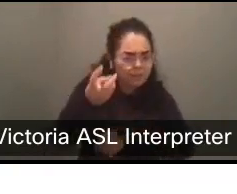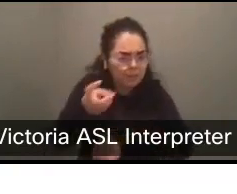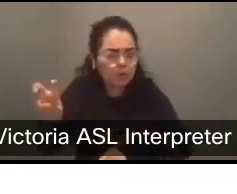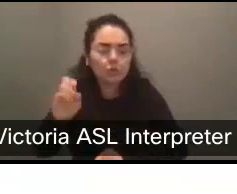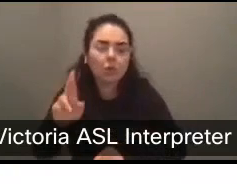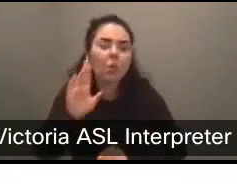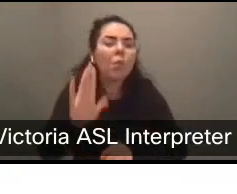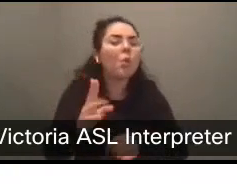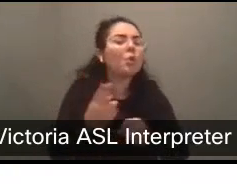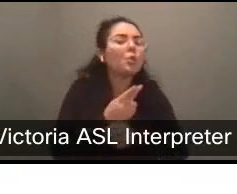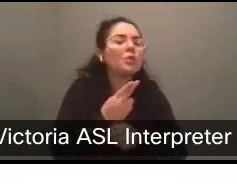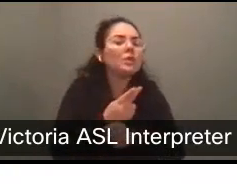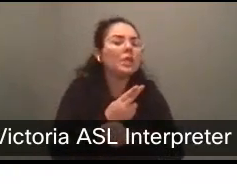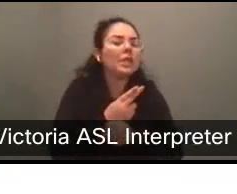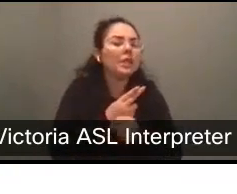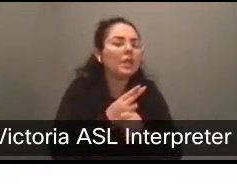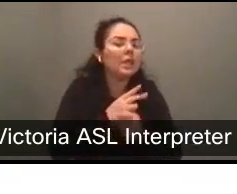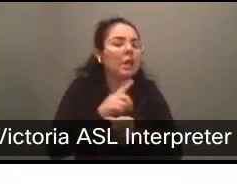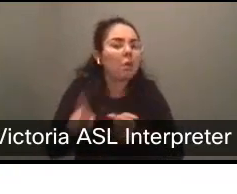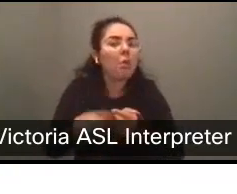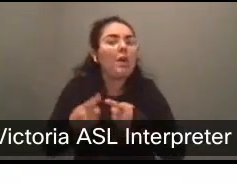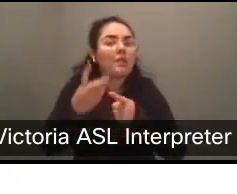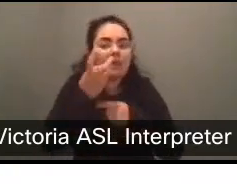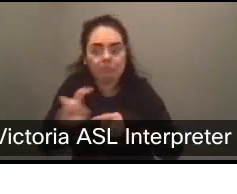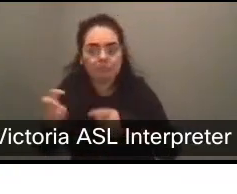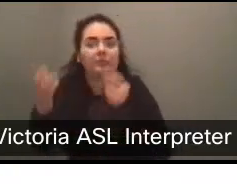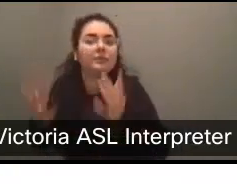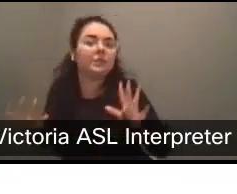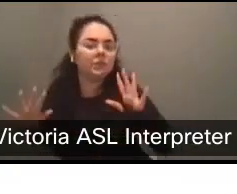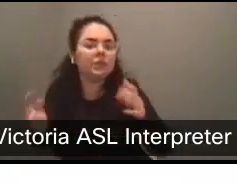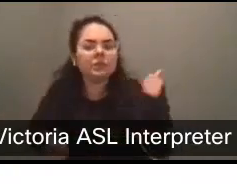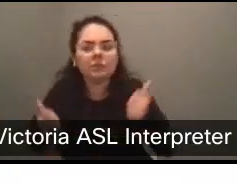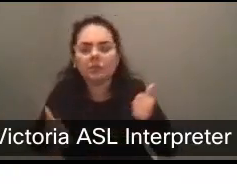make use when the data migration is complete?